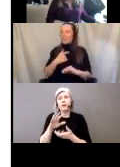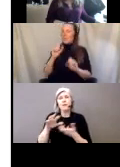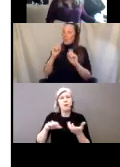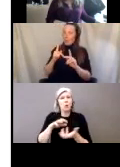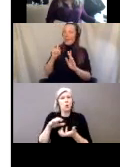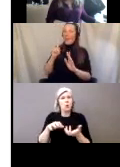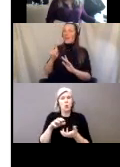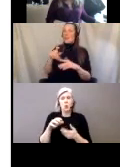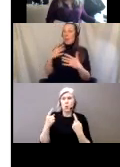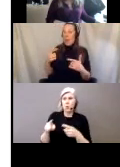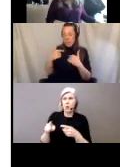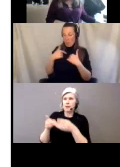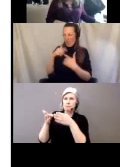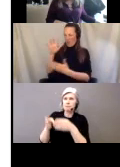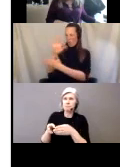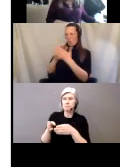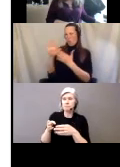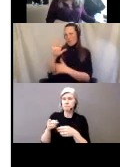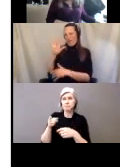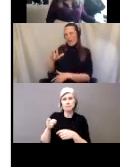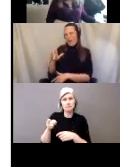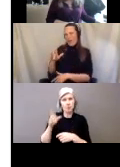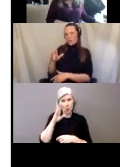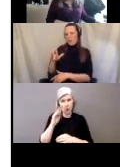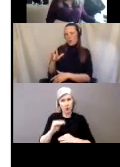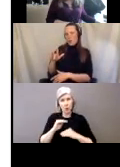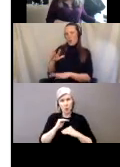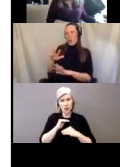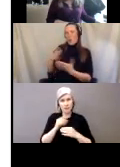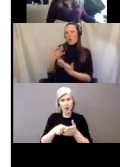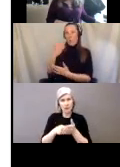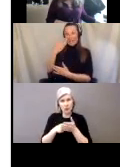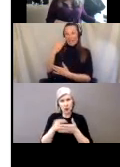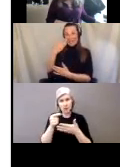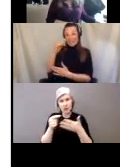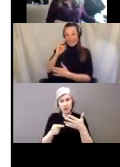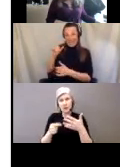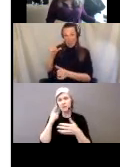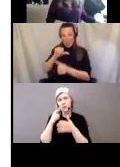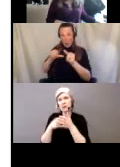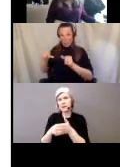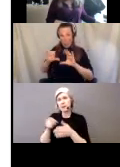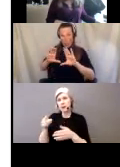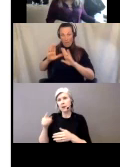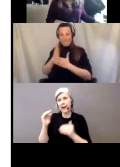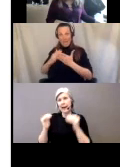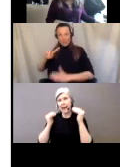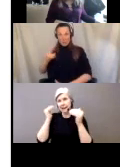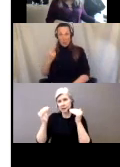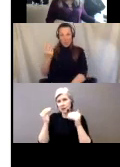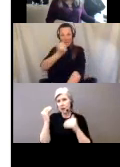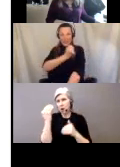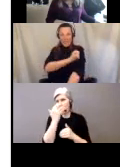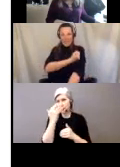people qualify under phase 2. As an for example, an adult on the autism spectrum living at home and receiving